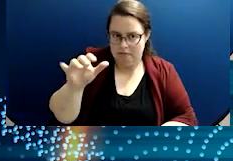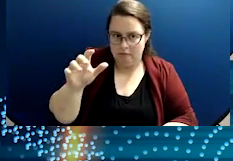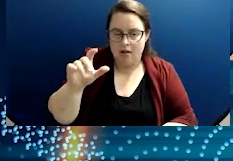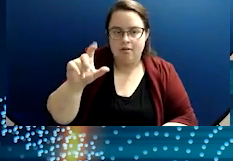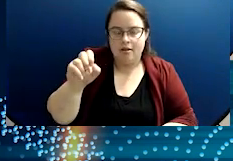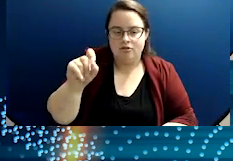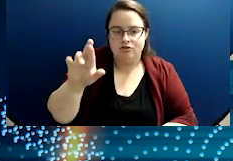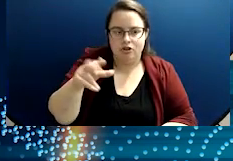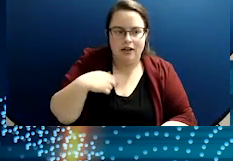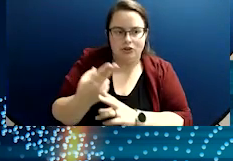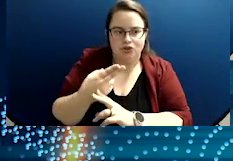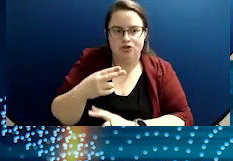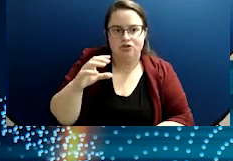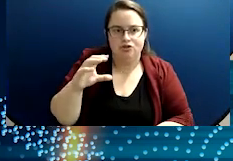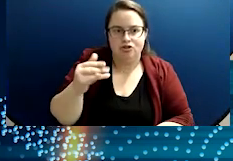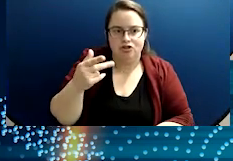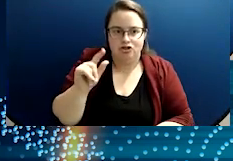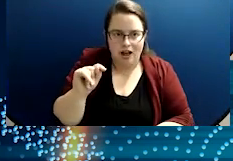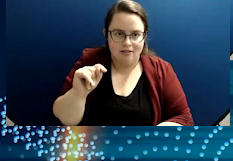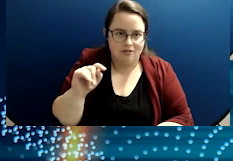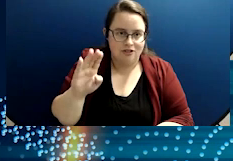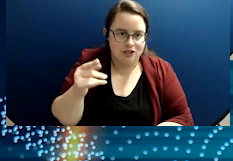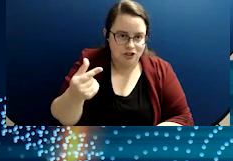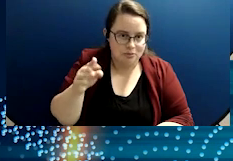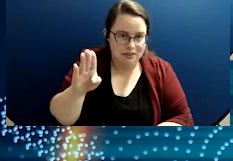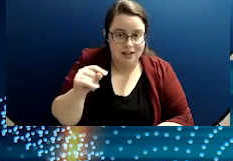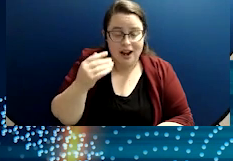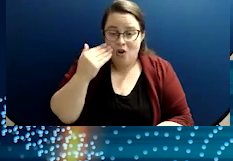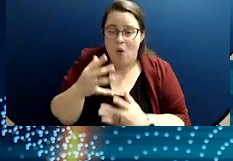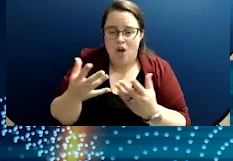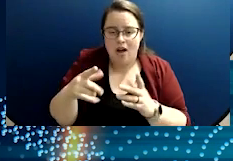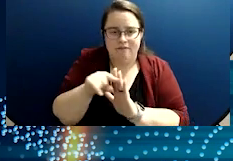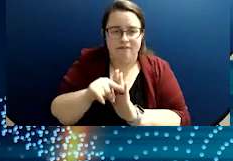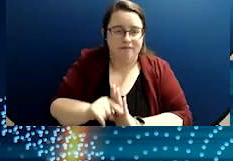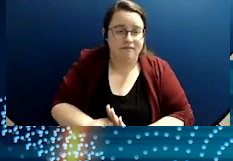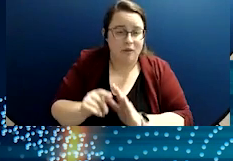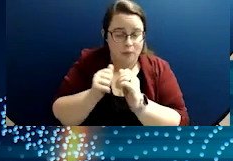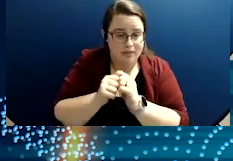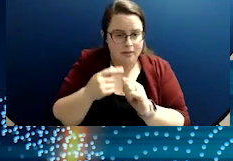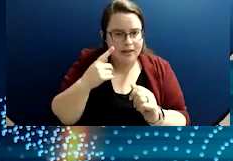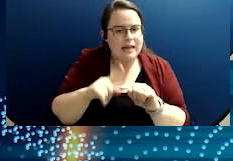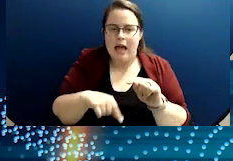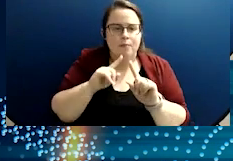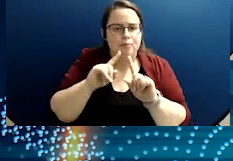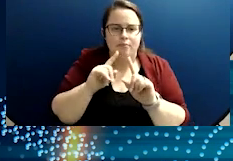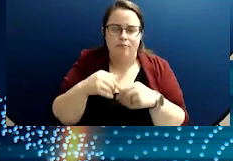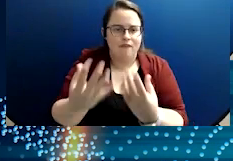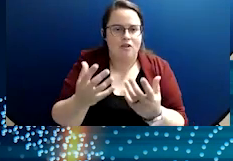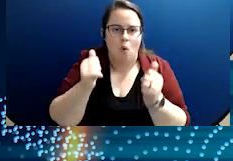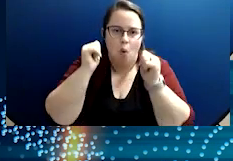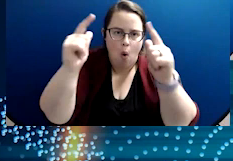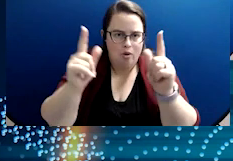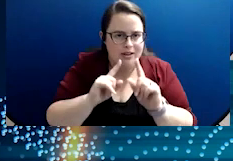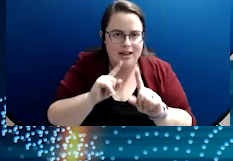just to let you know, I know there's a lot of stigma about it. It can't just provide you every answer possible because it's a large language model. So it's not built